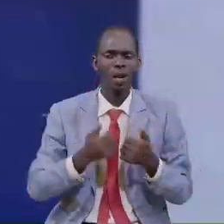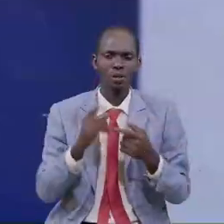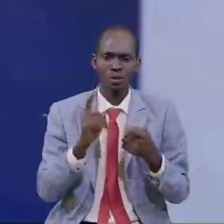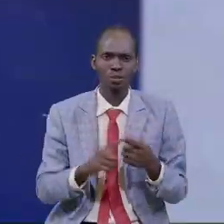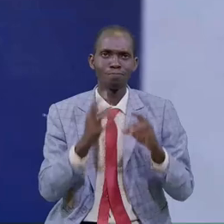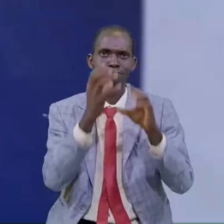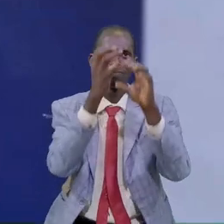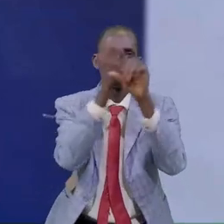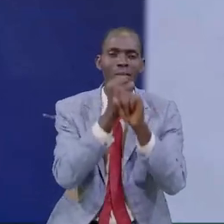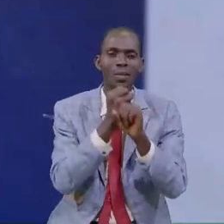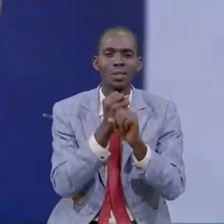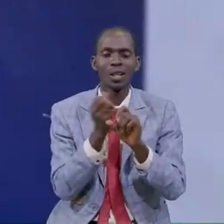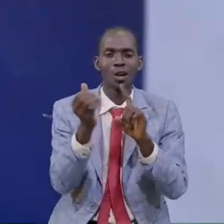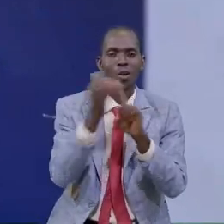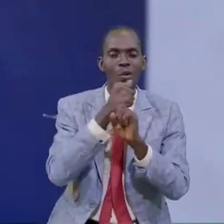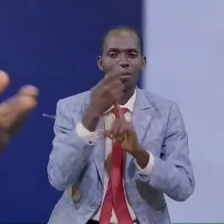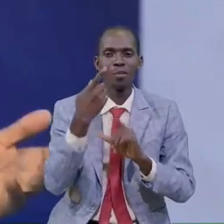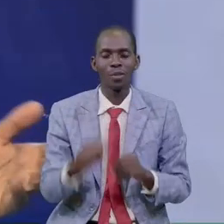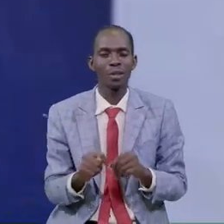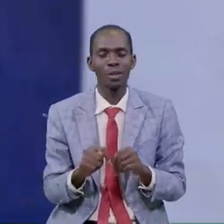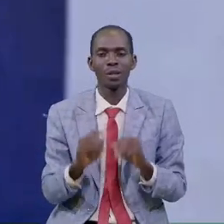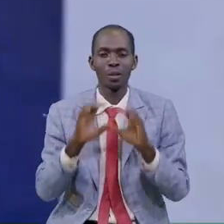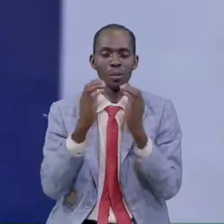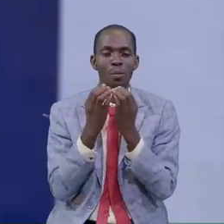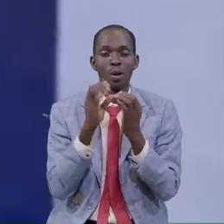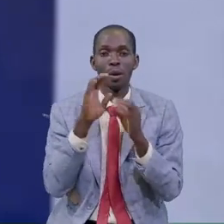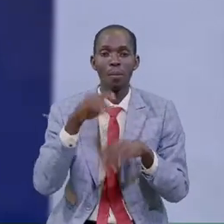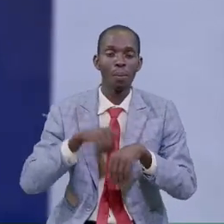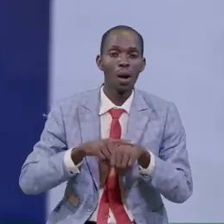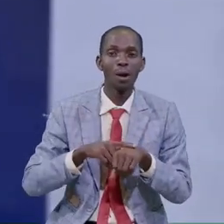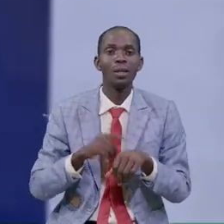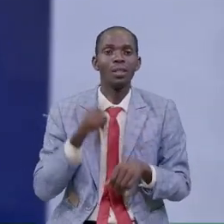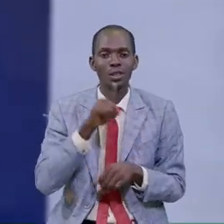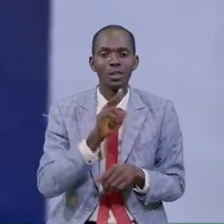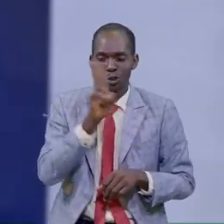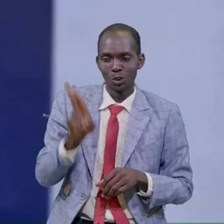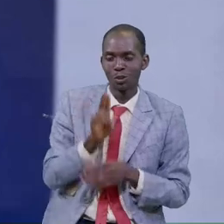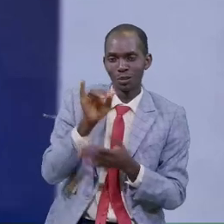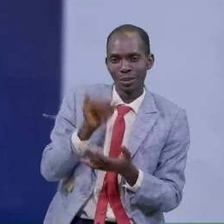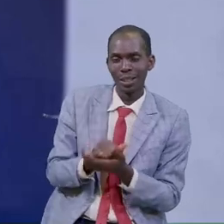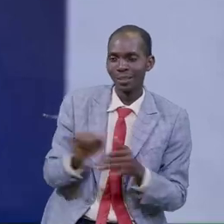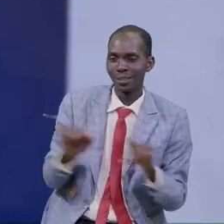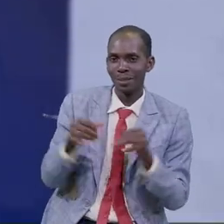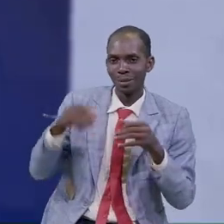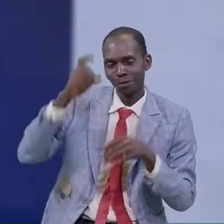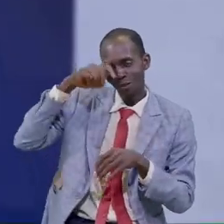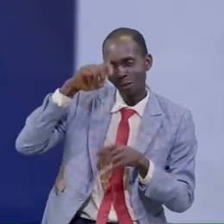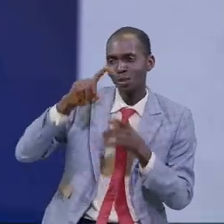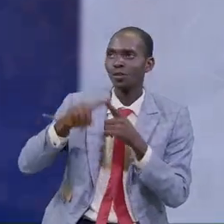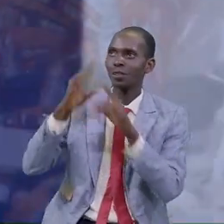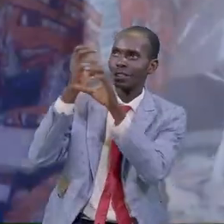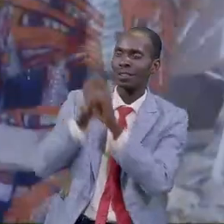comment attraper le ballon. So how to catch the healing. Il a appliqué cela it comes to au you fait